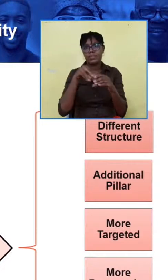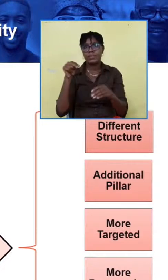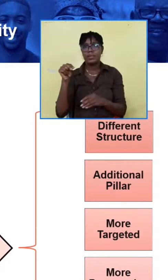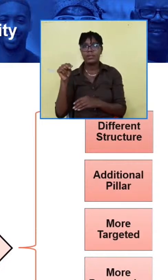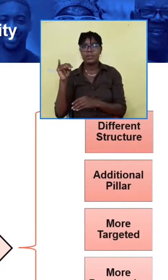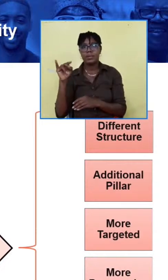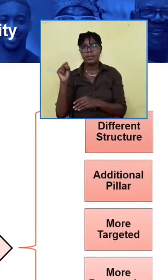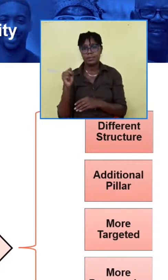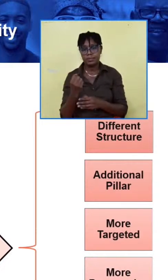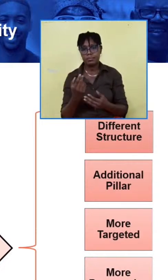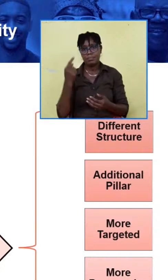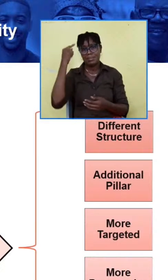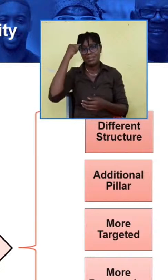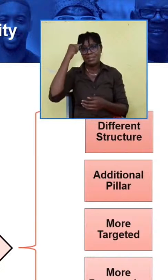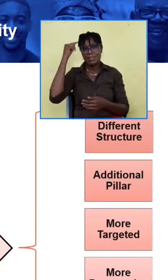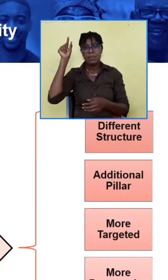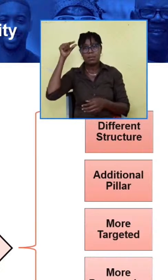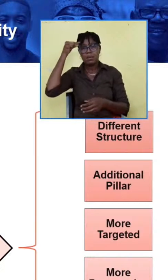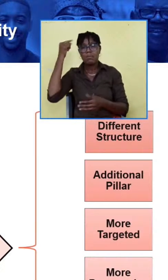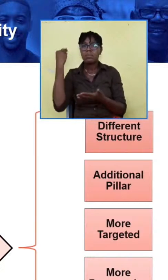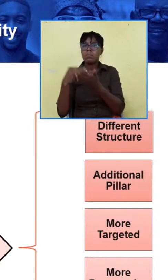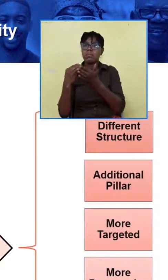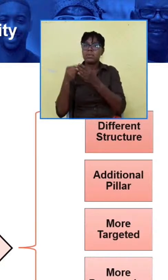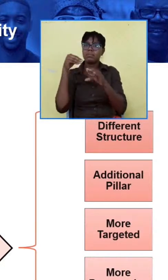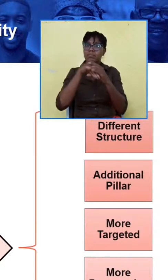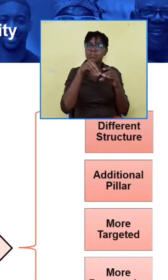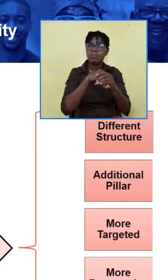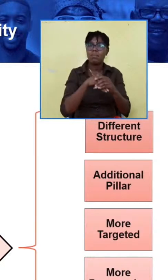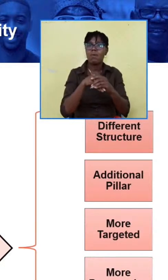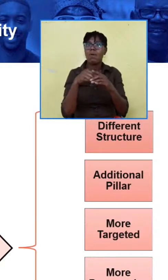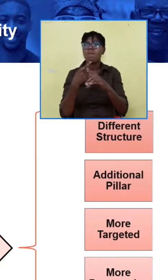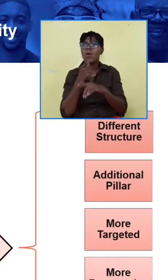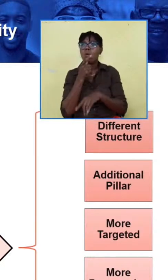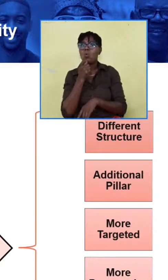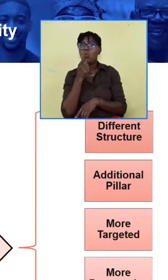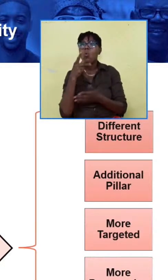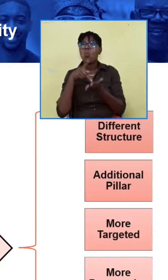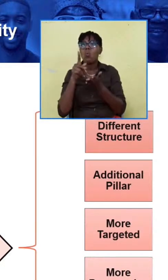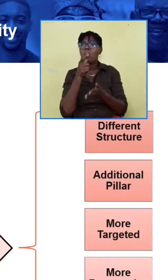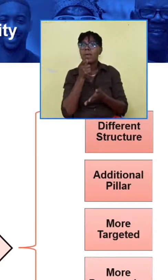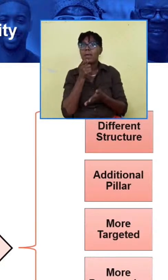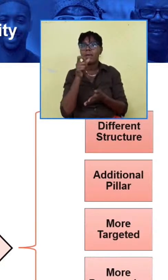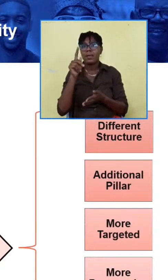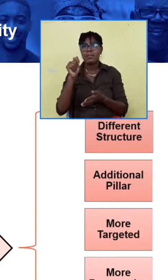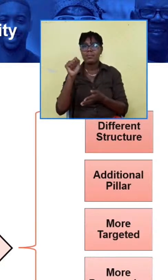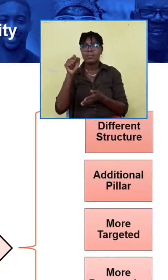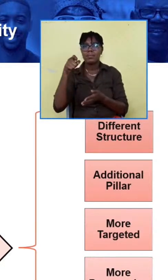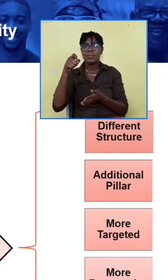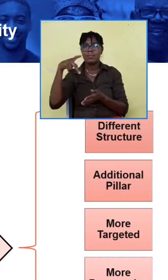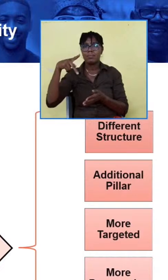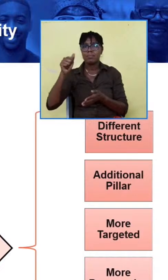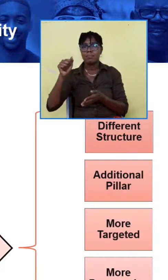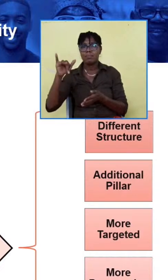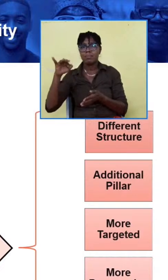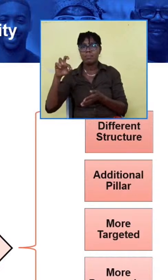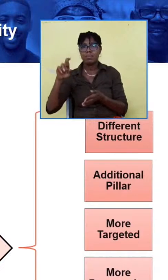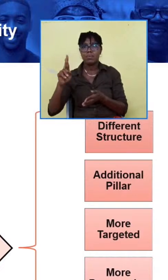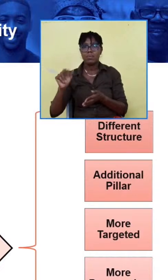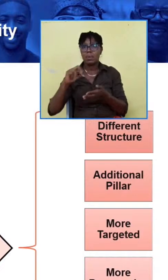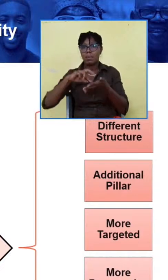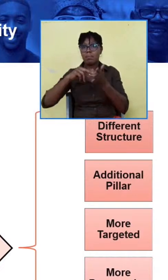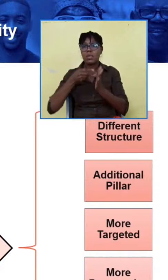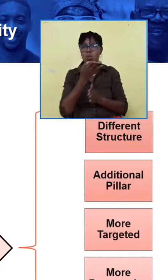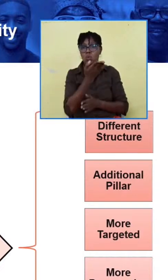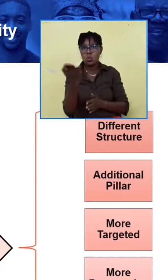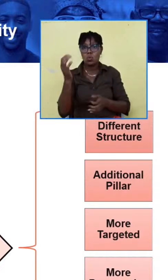remember that any money that government puts into the scheme comes from taxpayers. And for the most part, taxpayers are the same employees and workers